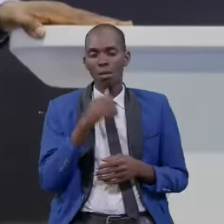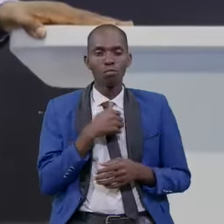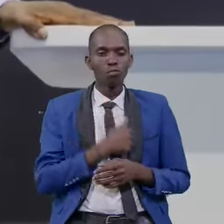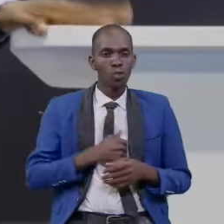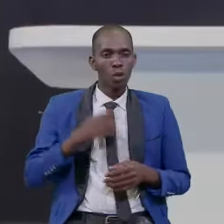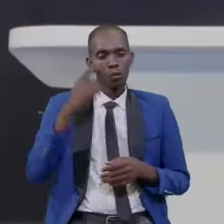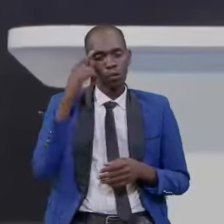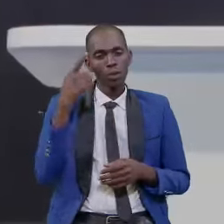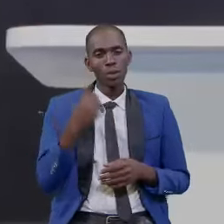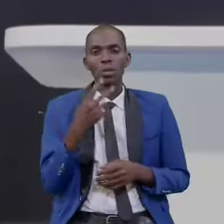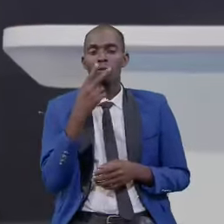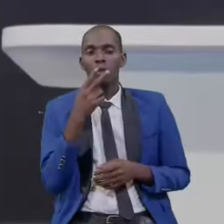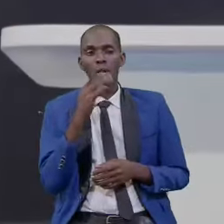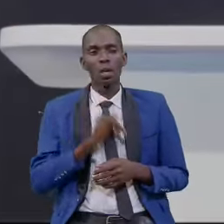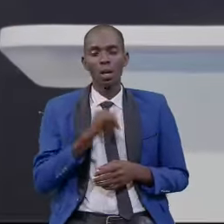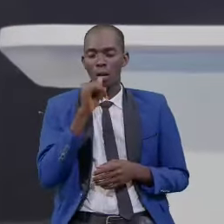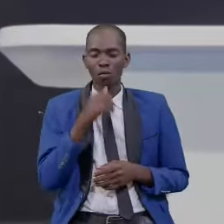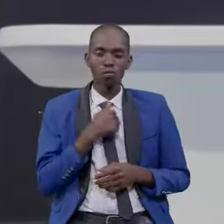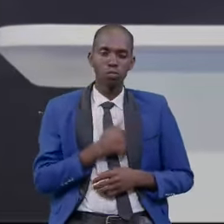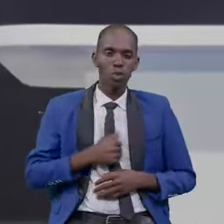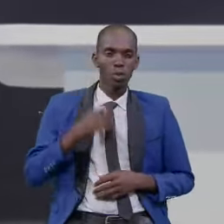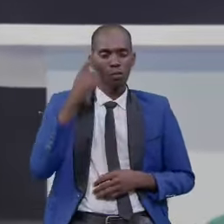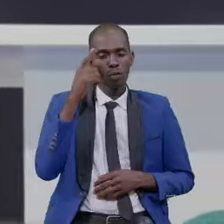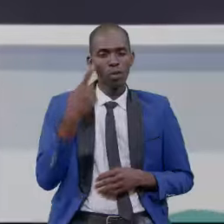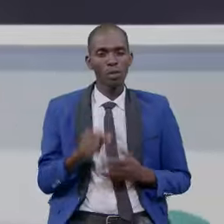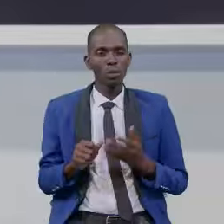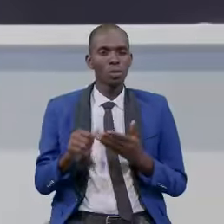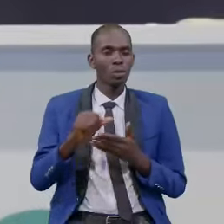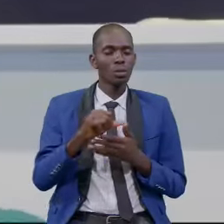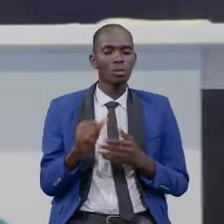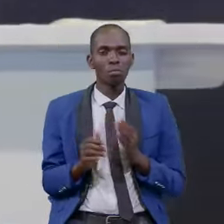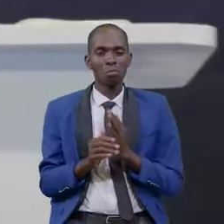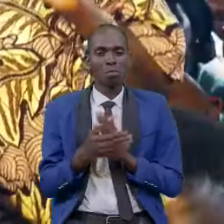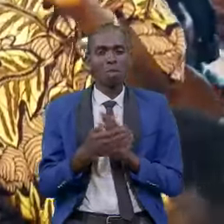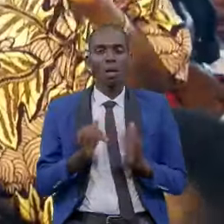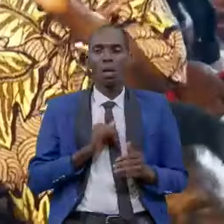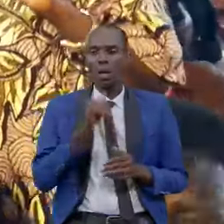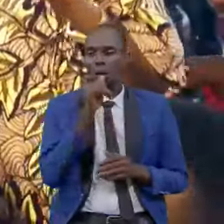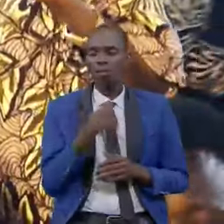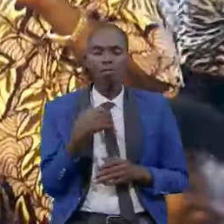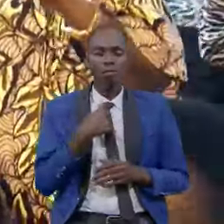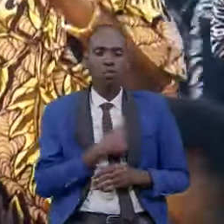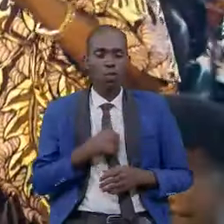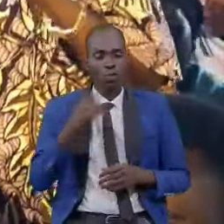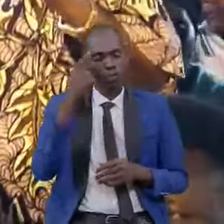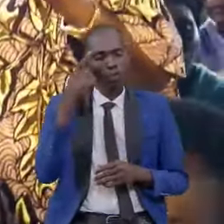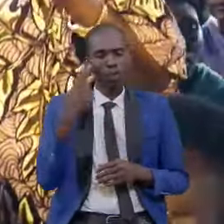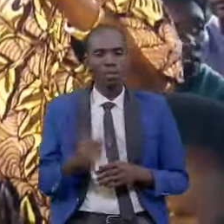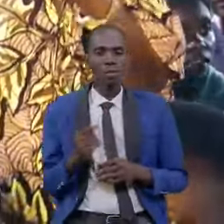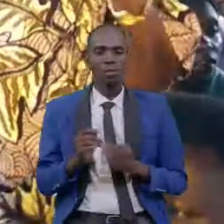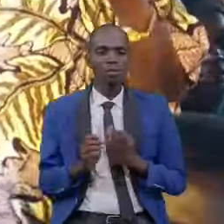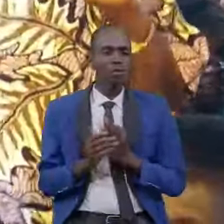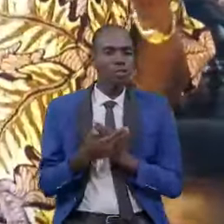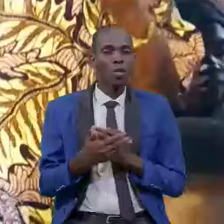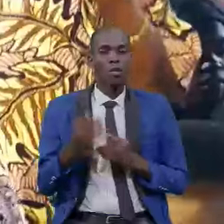the fighting. I'm sorry for the adultery. I'm sorry for the fornication. I'm sorry for those evil